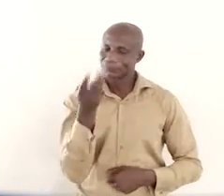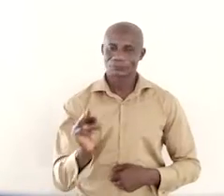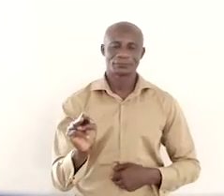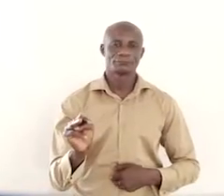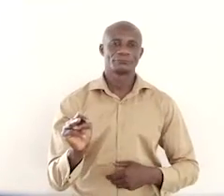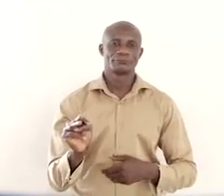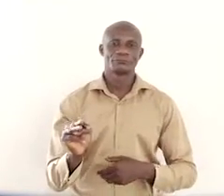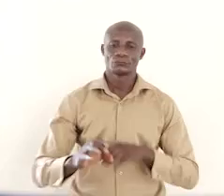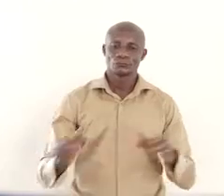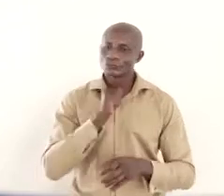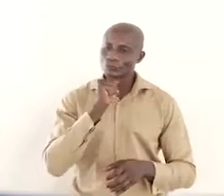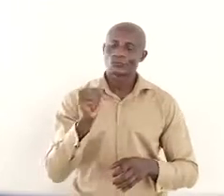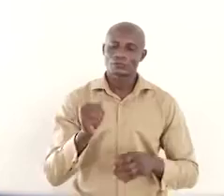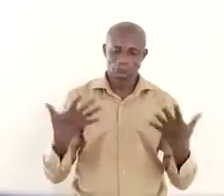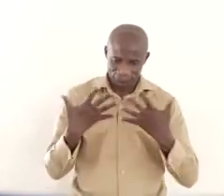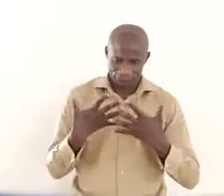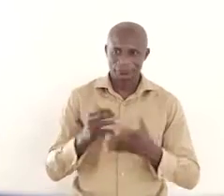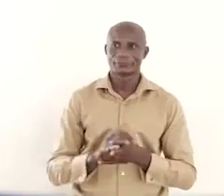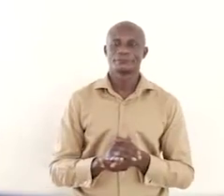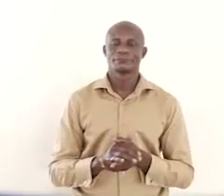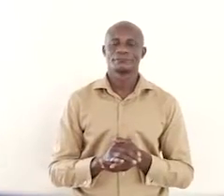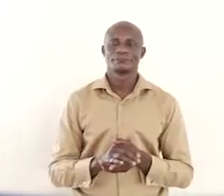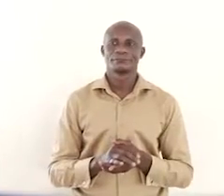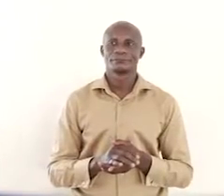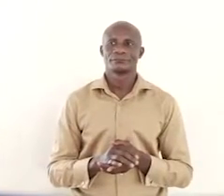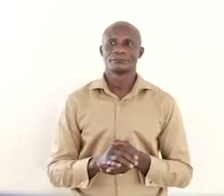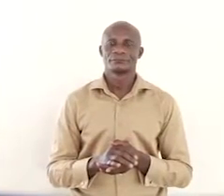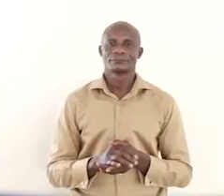told them, "Do not be afraid."